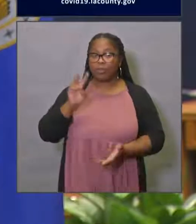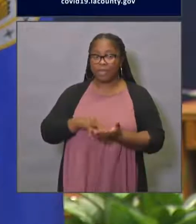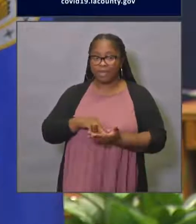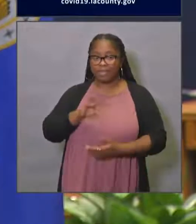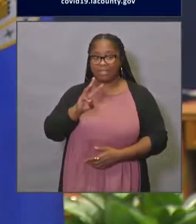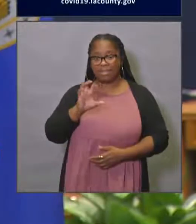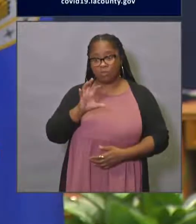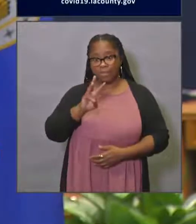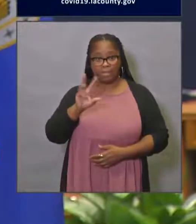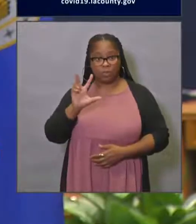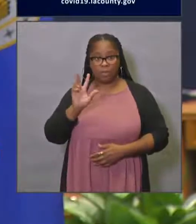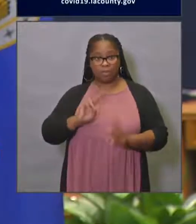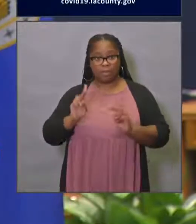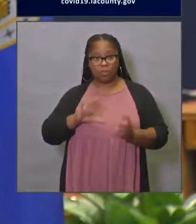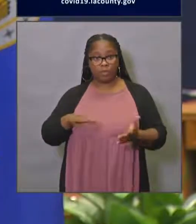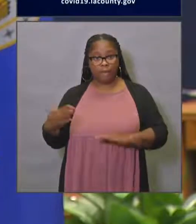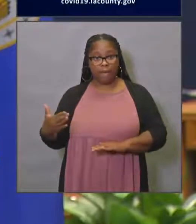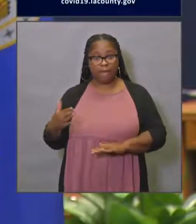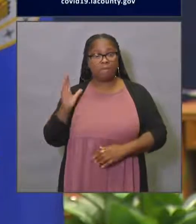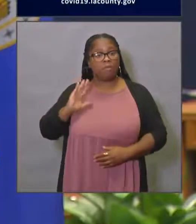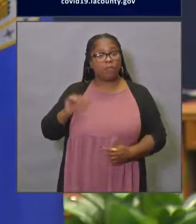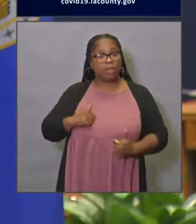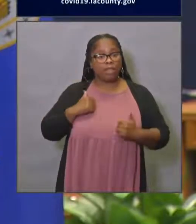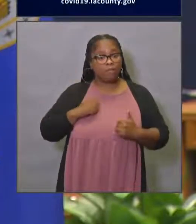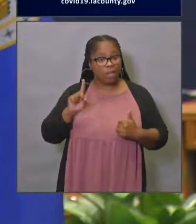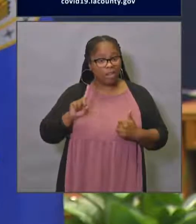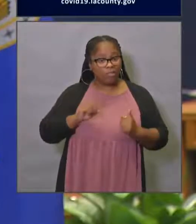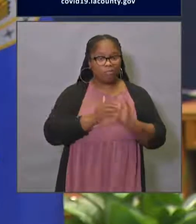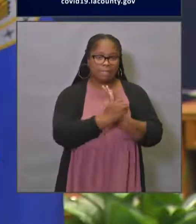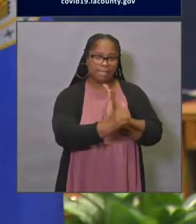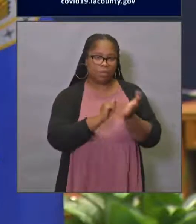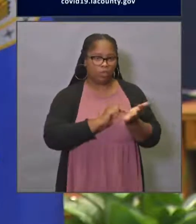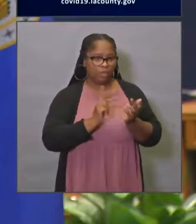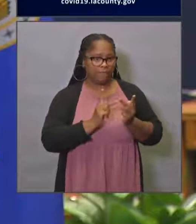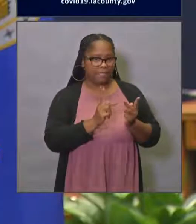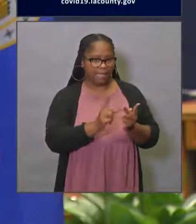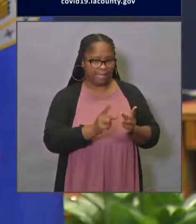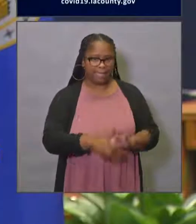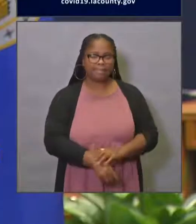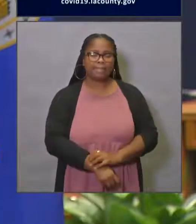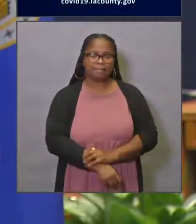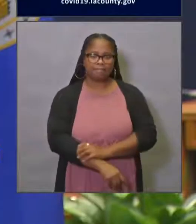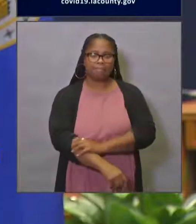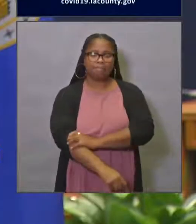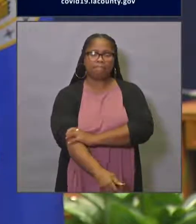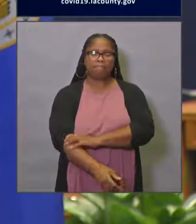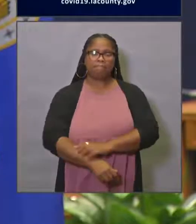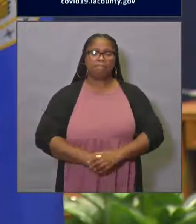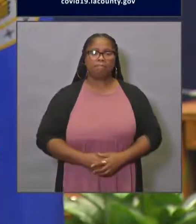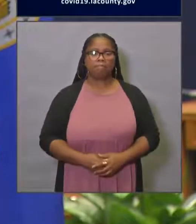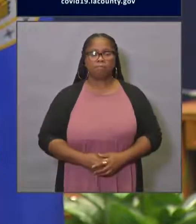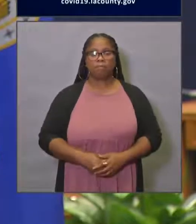2,663 of the people who died resided in our skilled nursing facilities. We reported